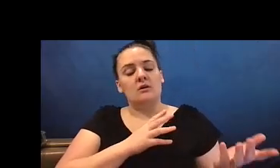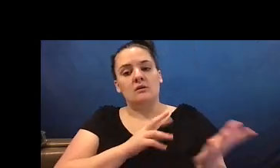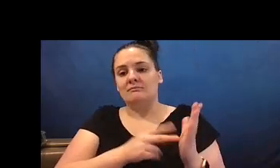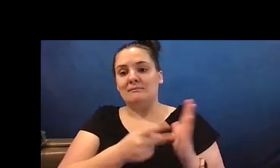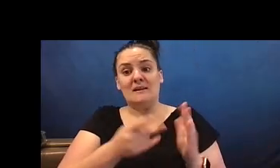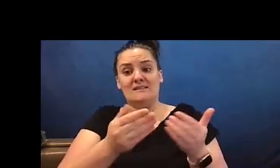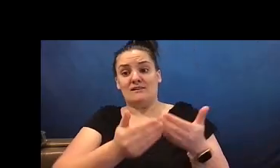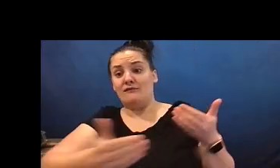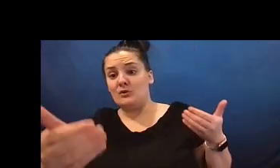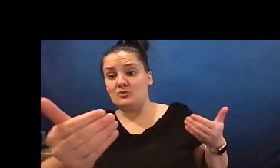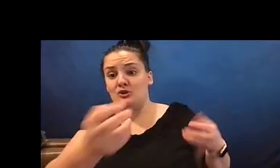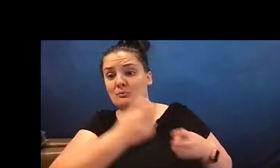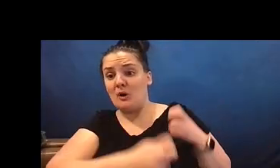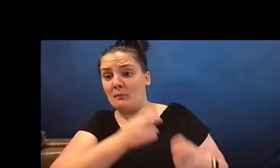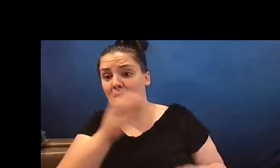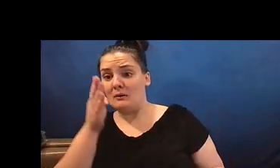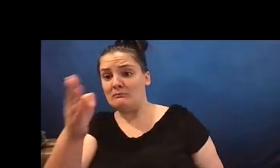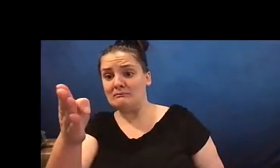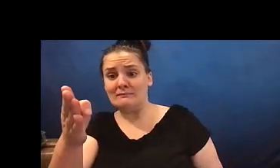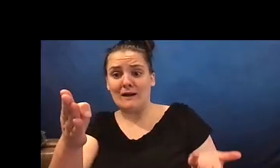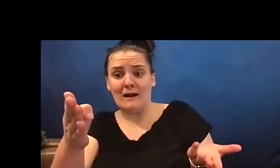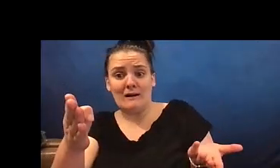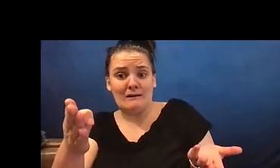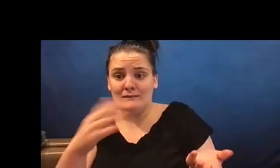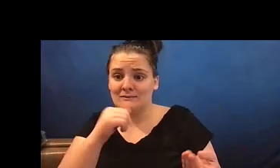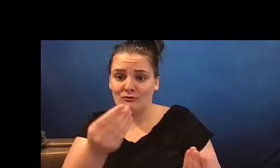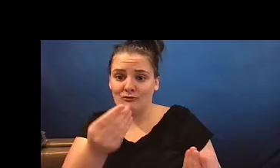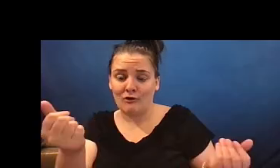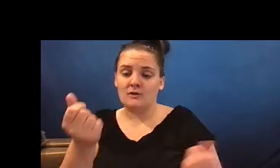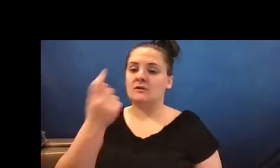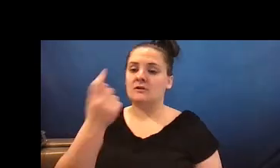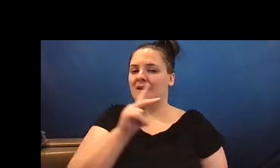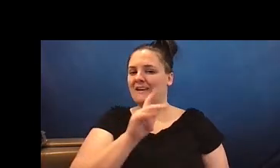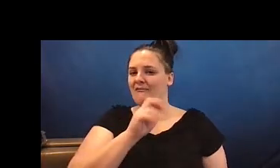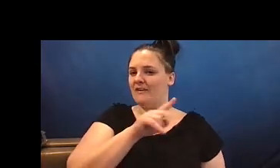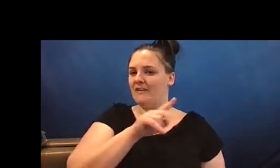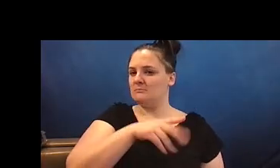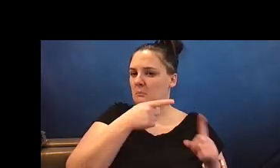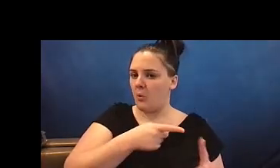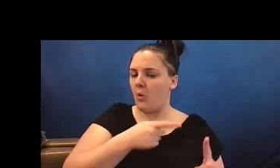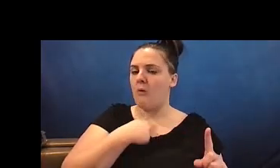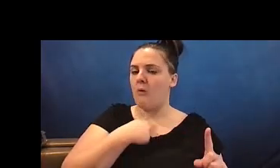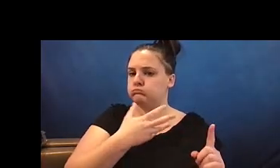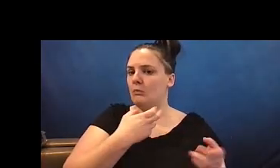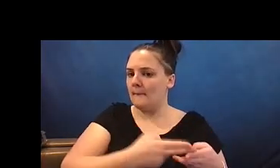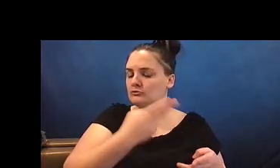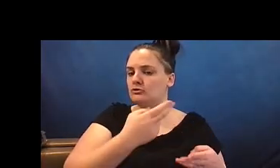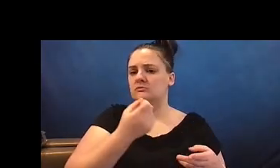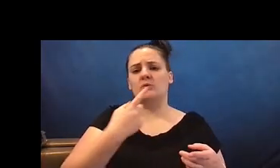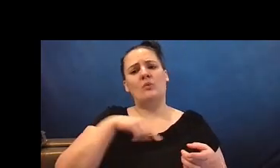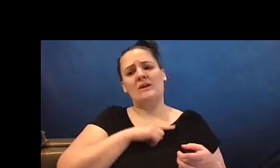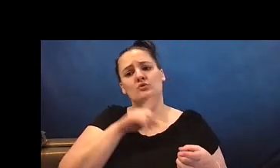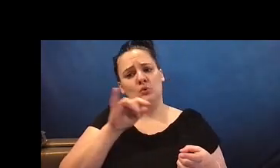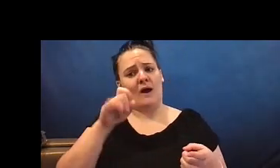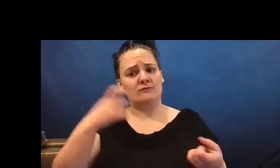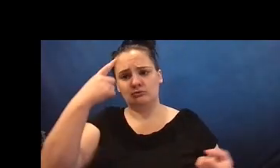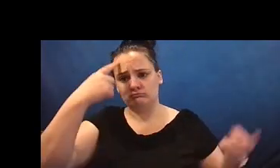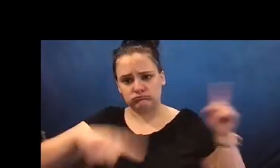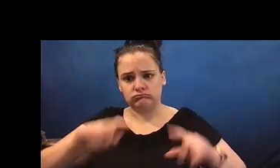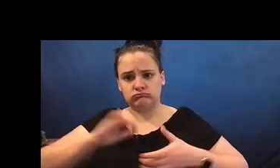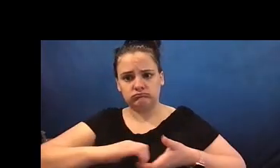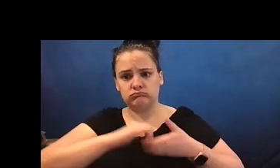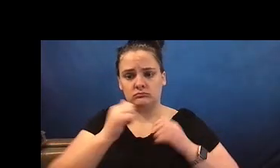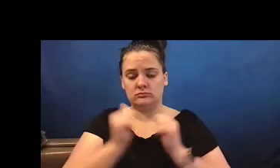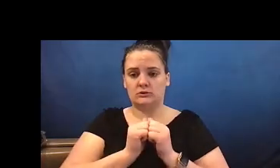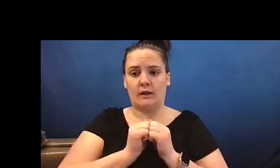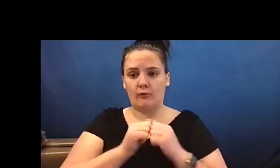future problem. I think to Kevin's point, we got to come together in some way. And I mentioned before, can we